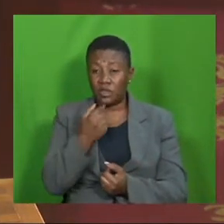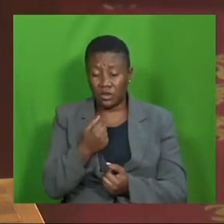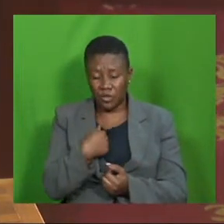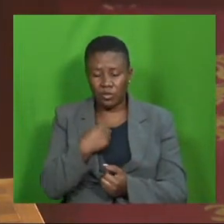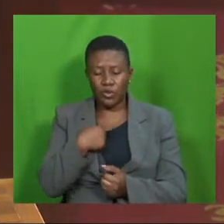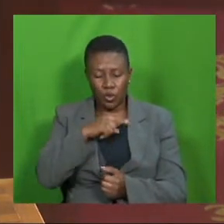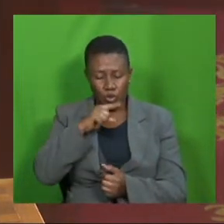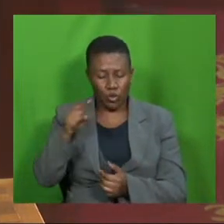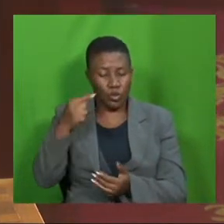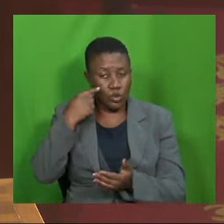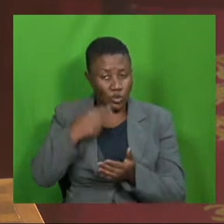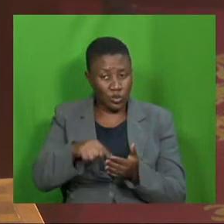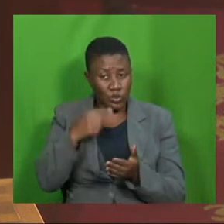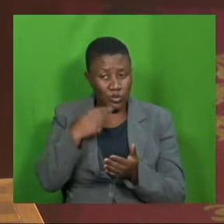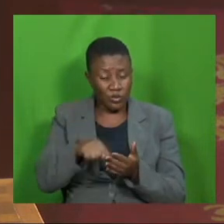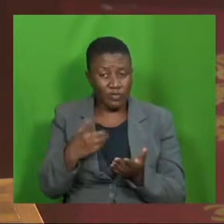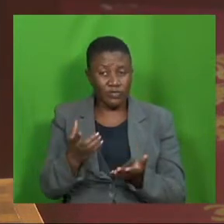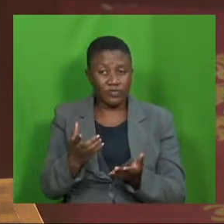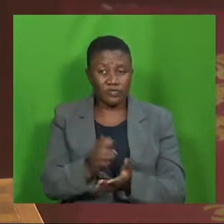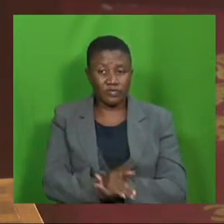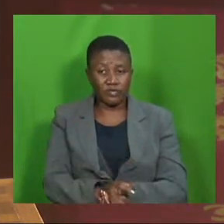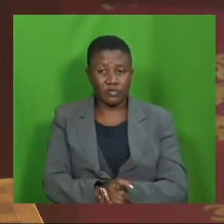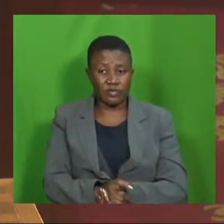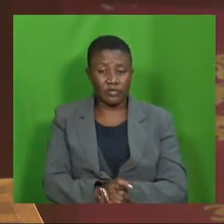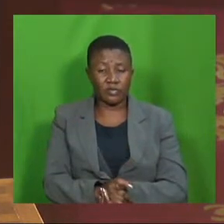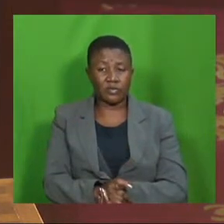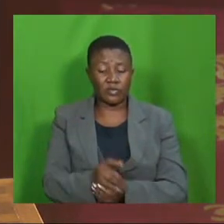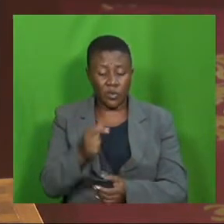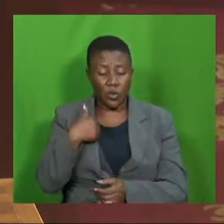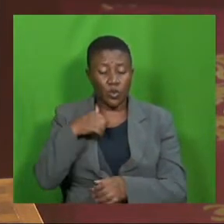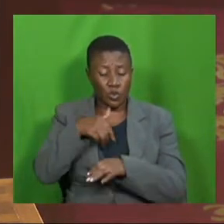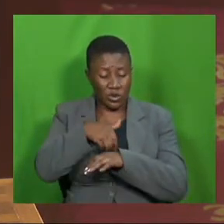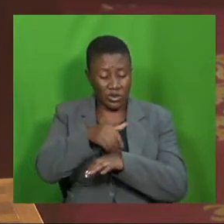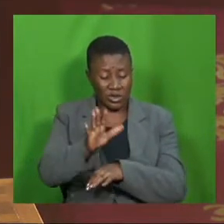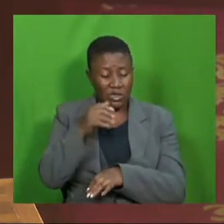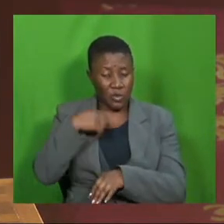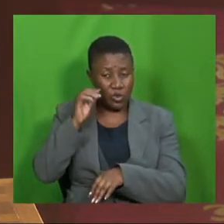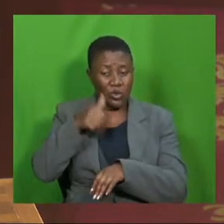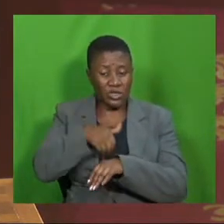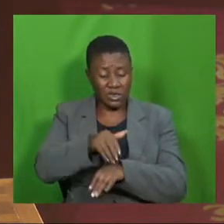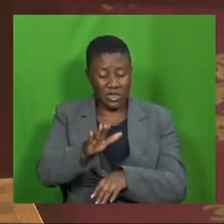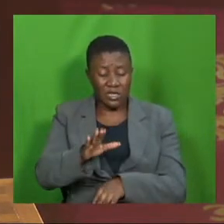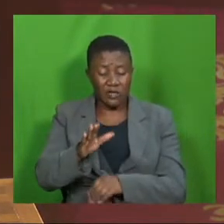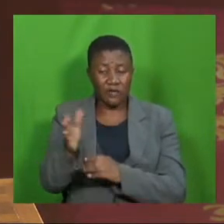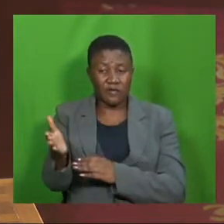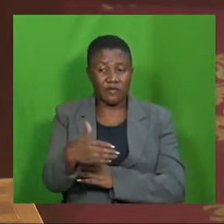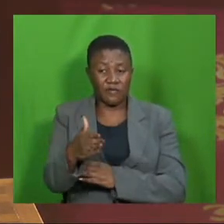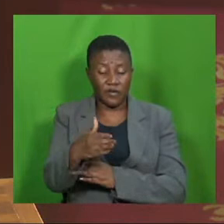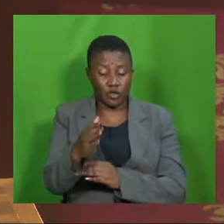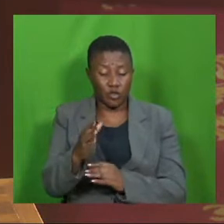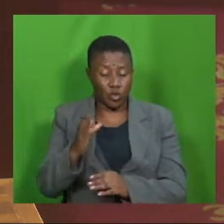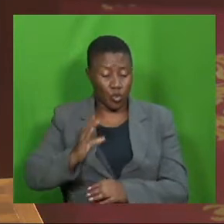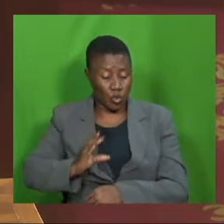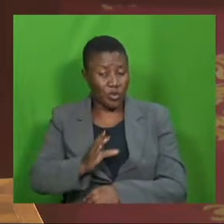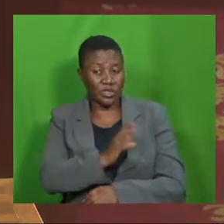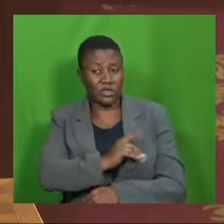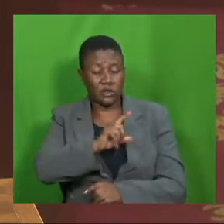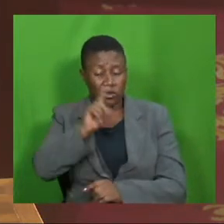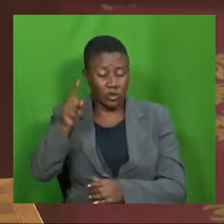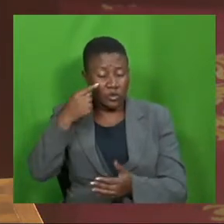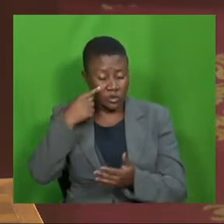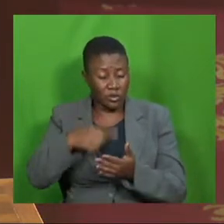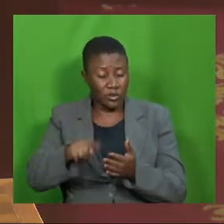send the Fisheries Commission Executive Officer to do this inquiry and come back with a